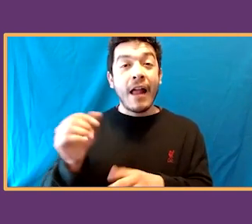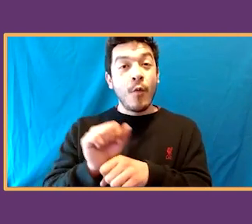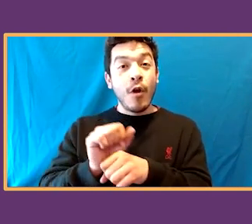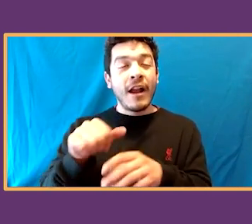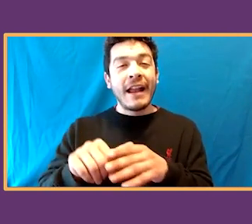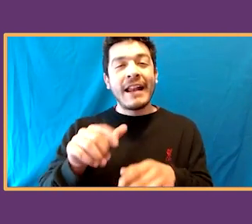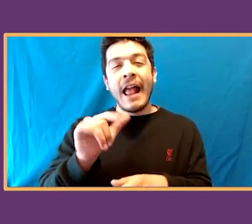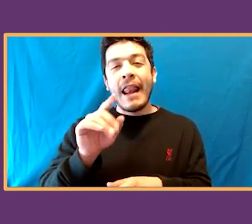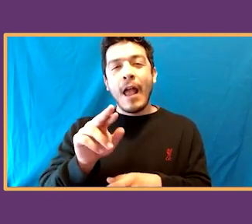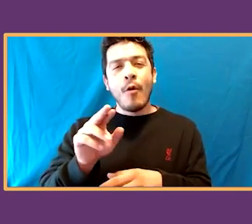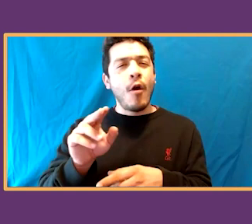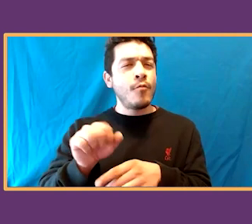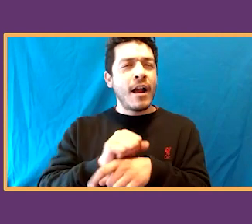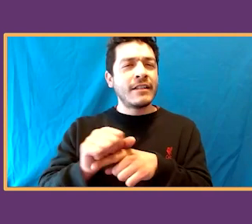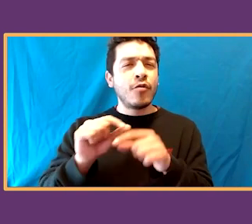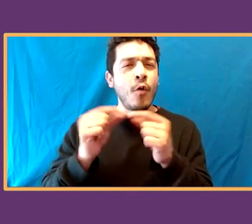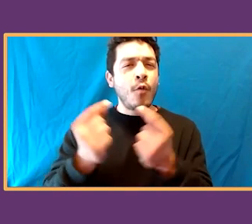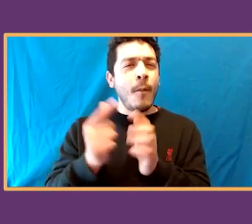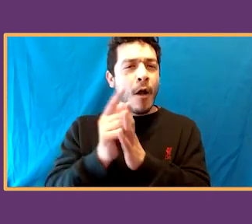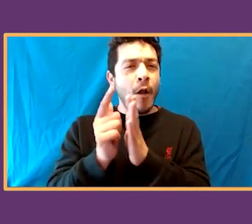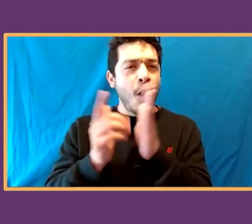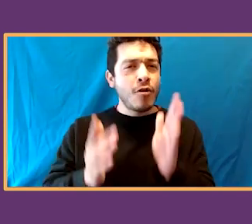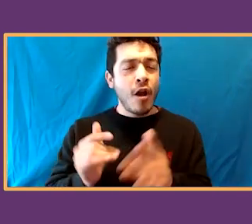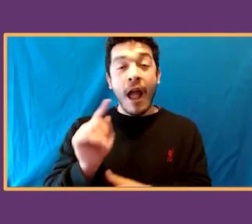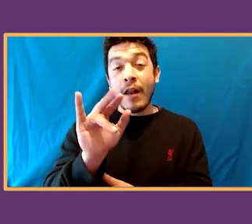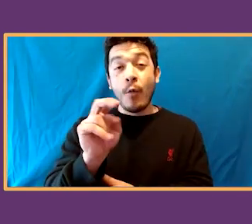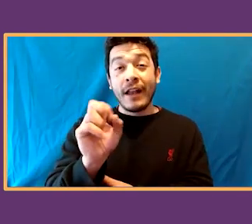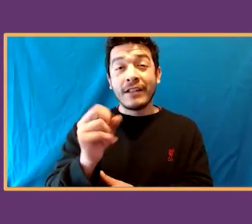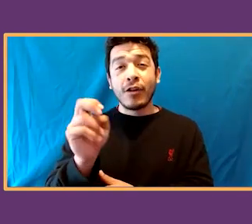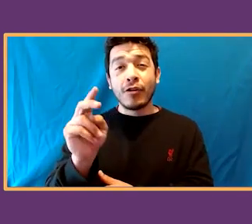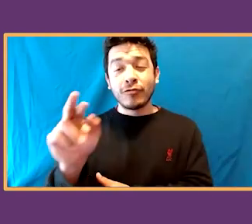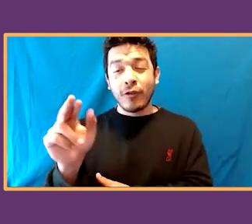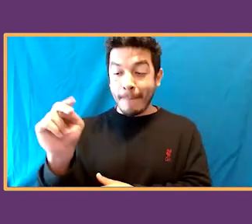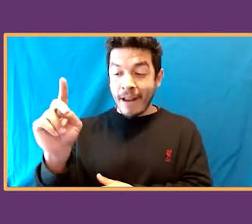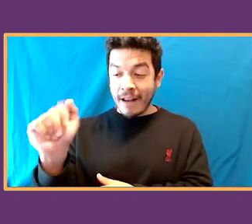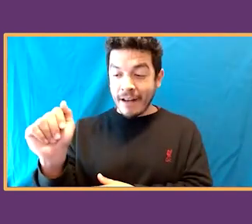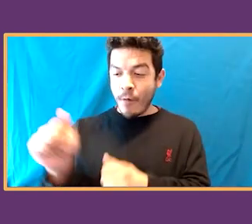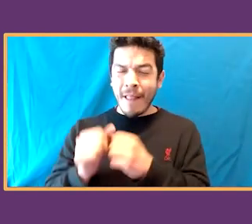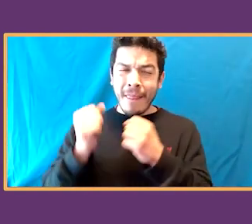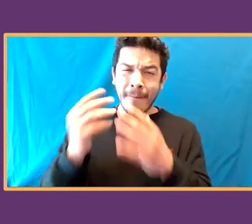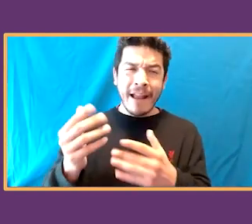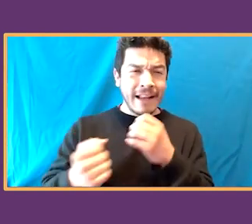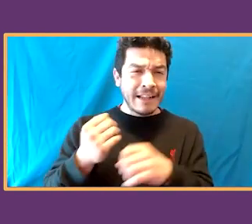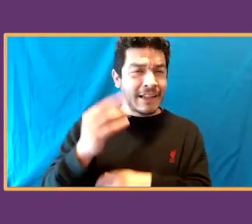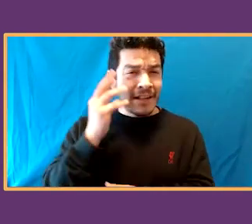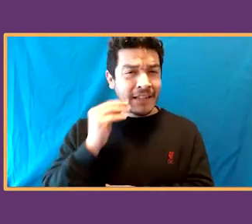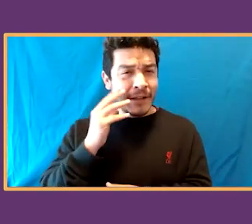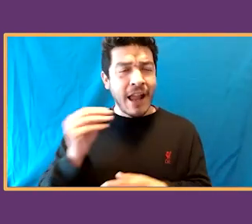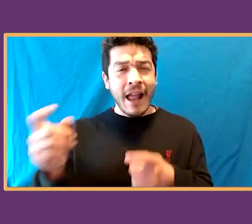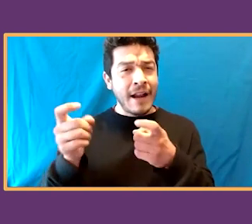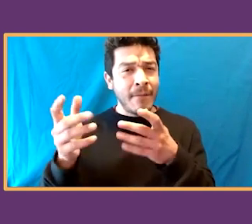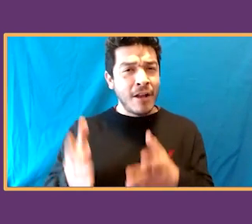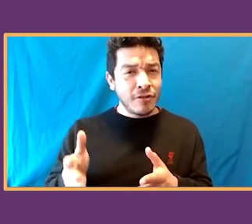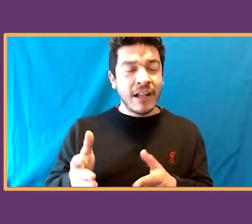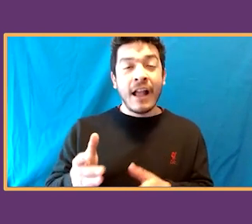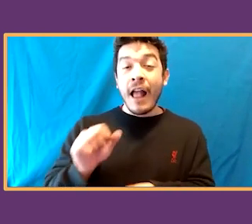group leader at Wickens, Herzer, Panza, with decades of experience in management, side labor, and employment